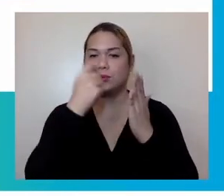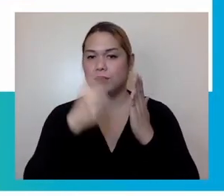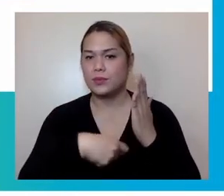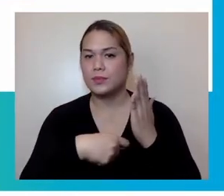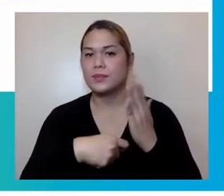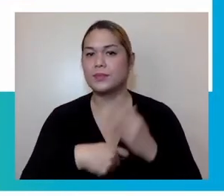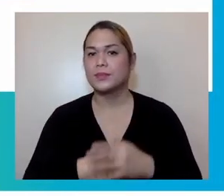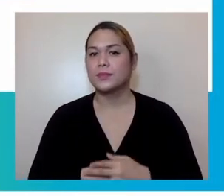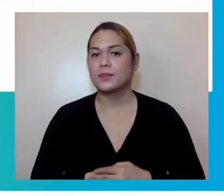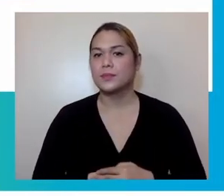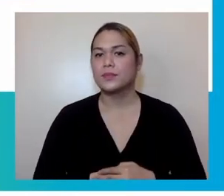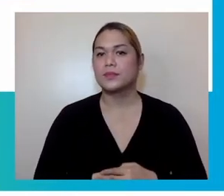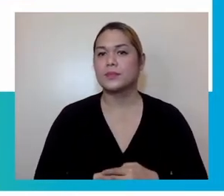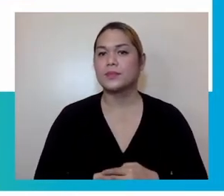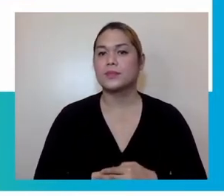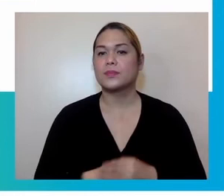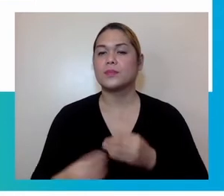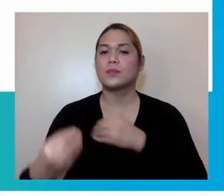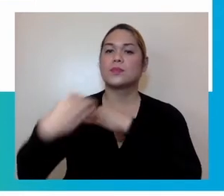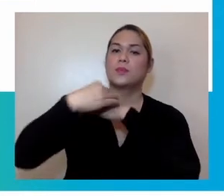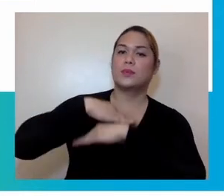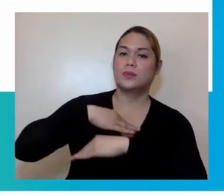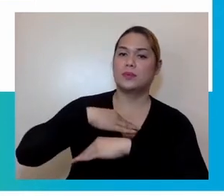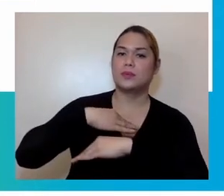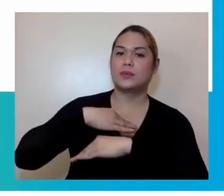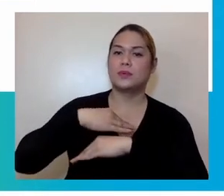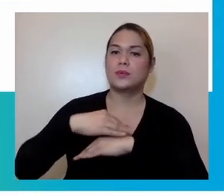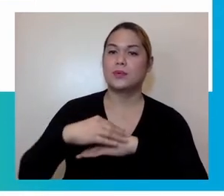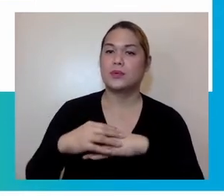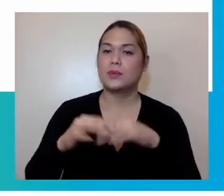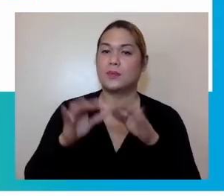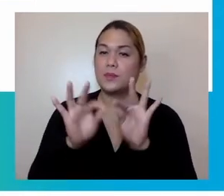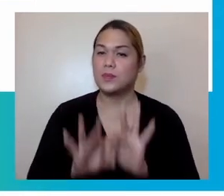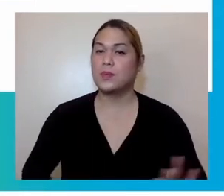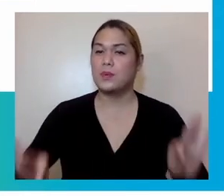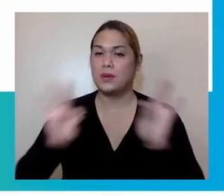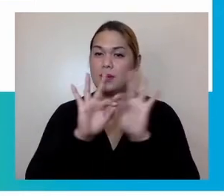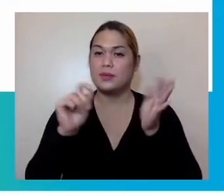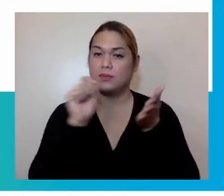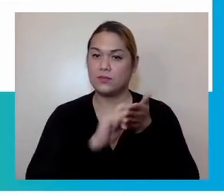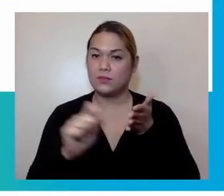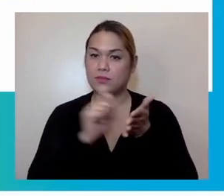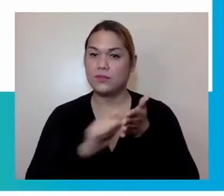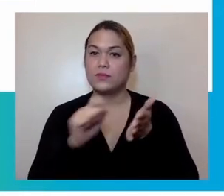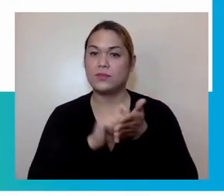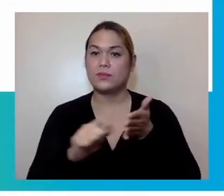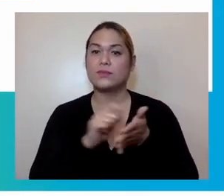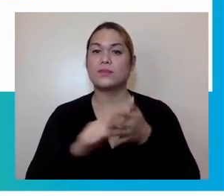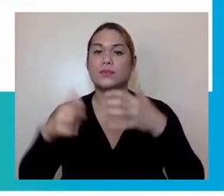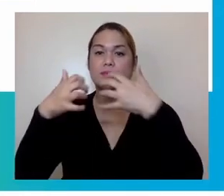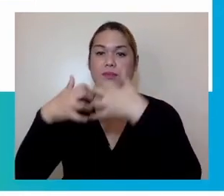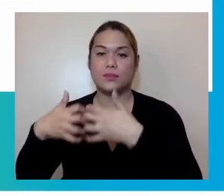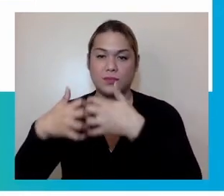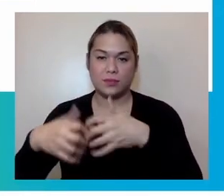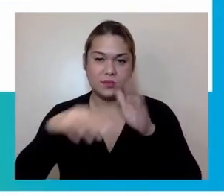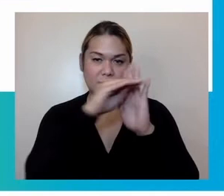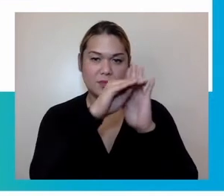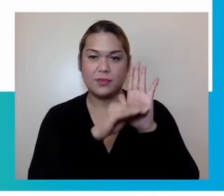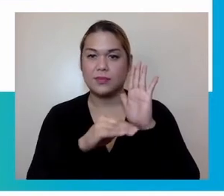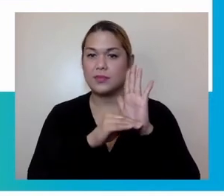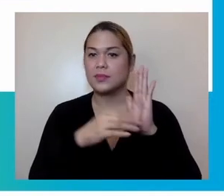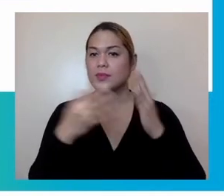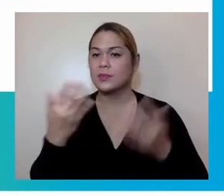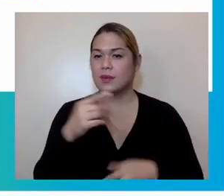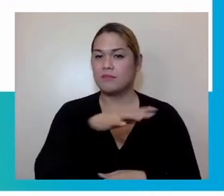energy policy to address sector reform. Because we need this path, we need the right